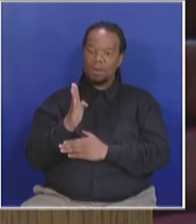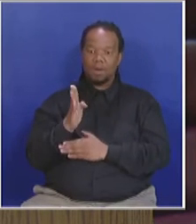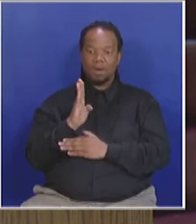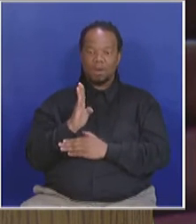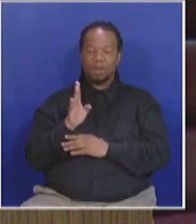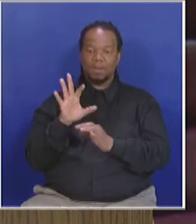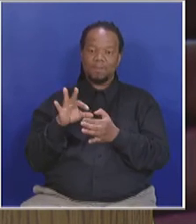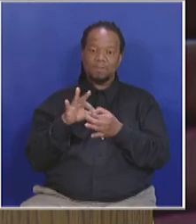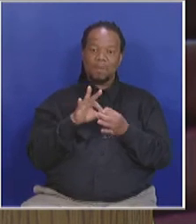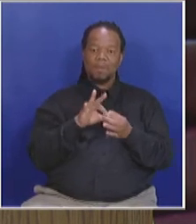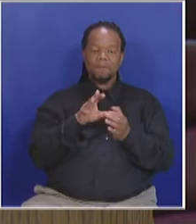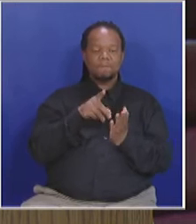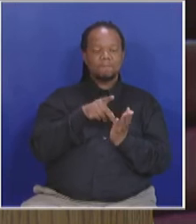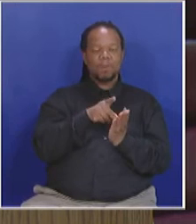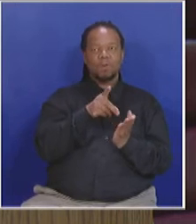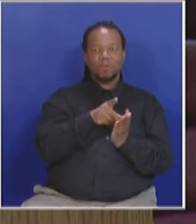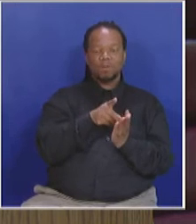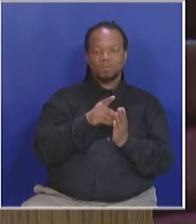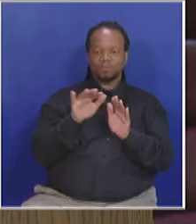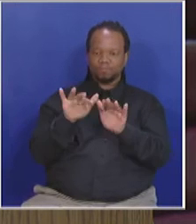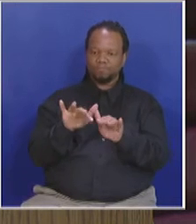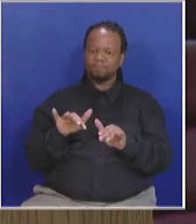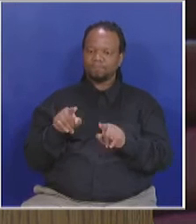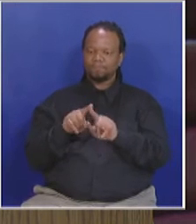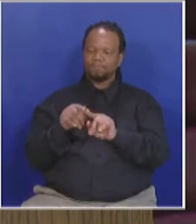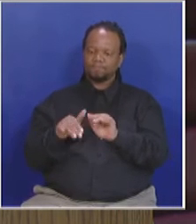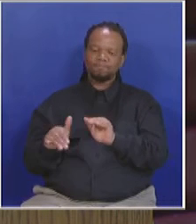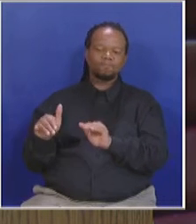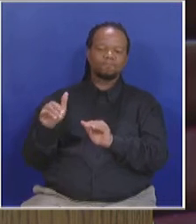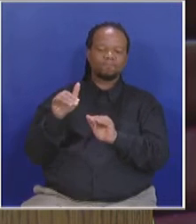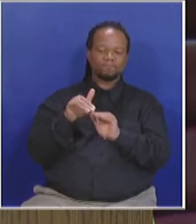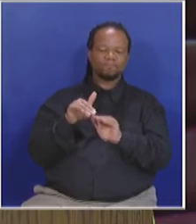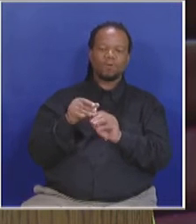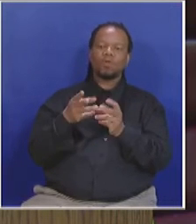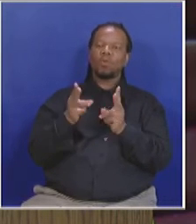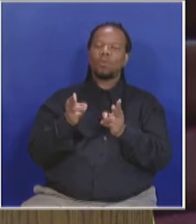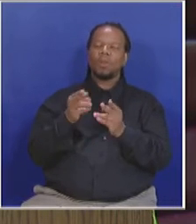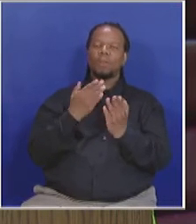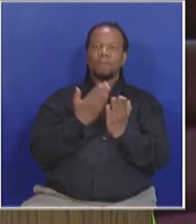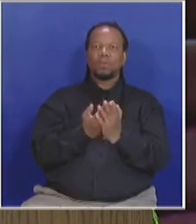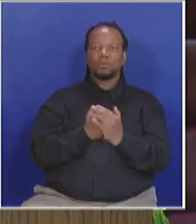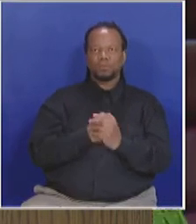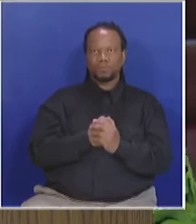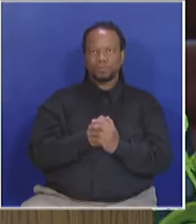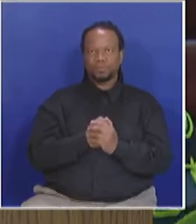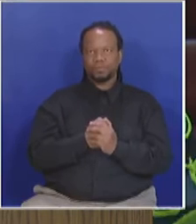privileges of the council takes precedence over the motions of the other days.